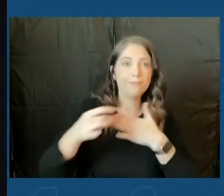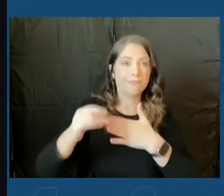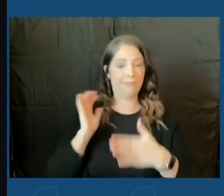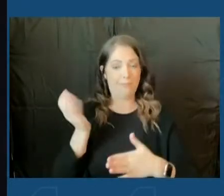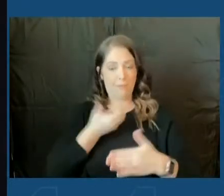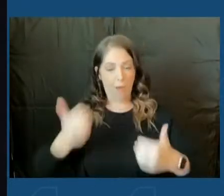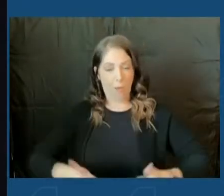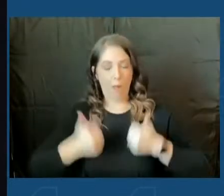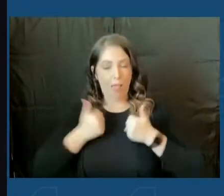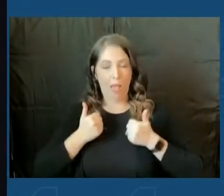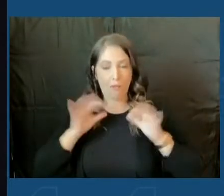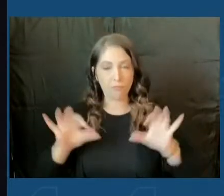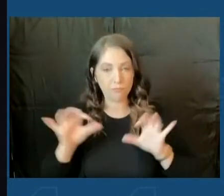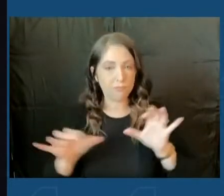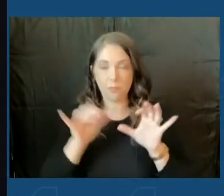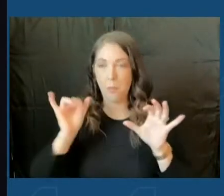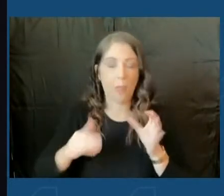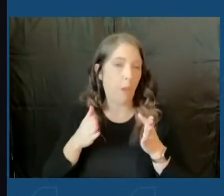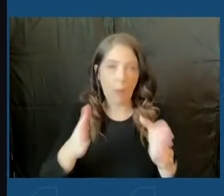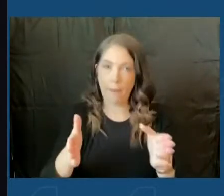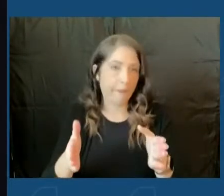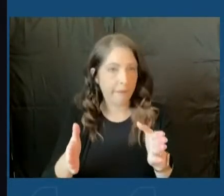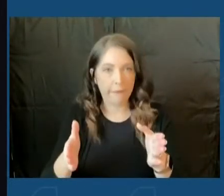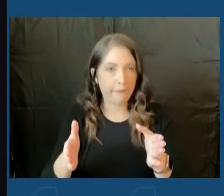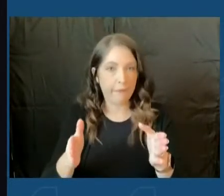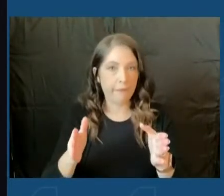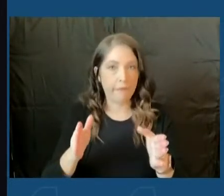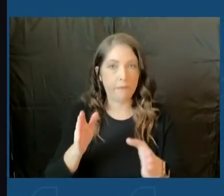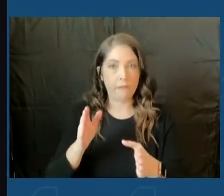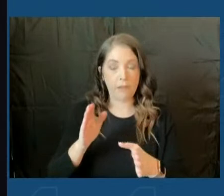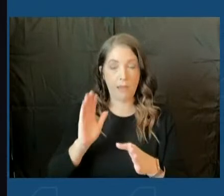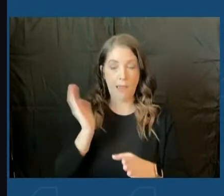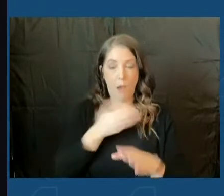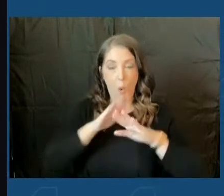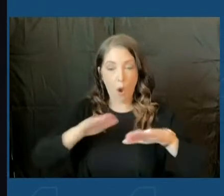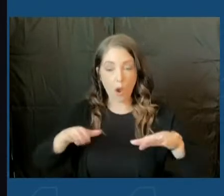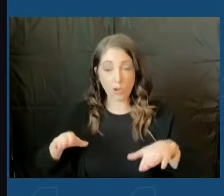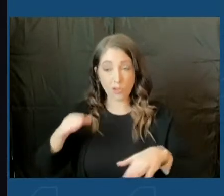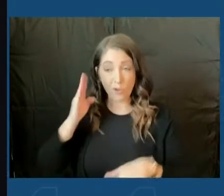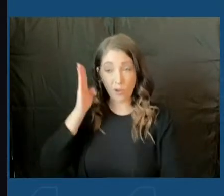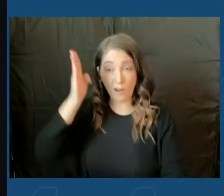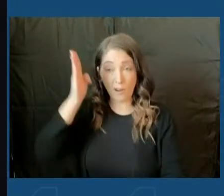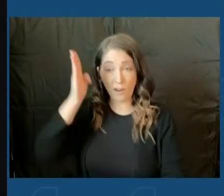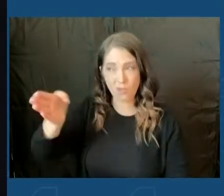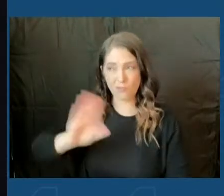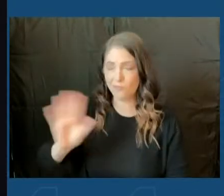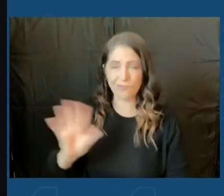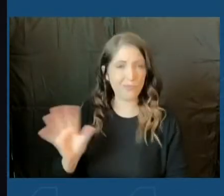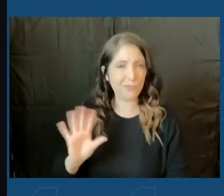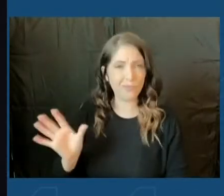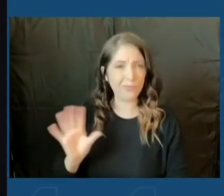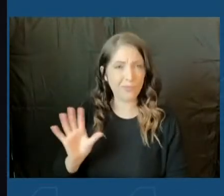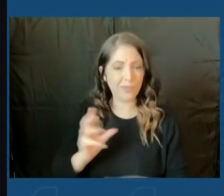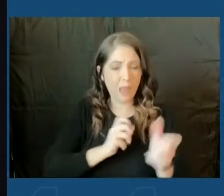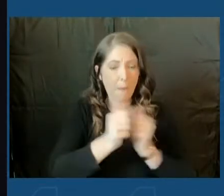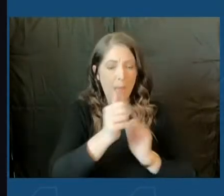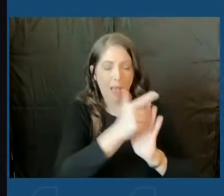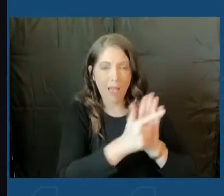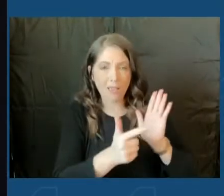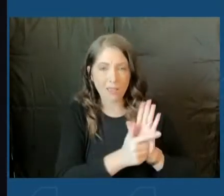future that we are leaving our children. This is why we pass these laws. This is why we know that we can